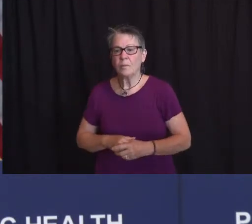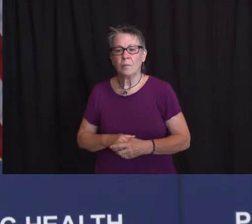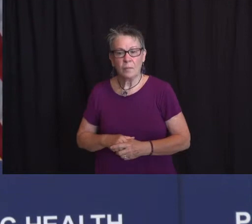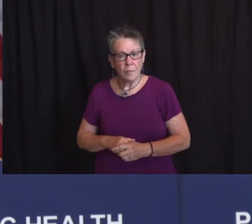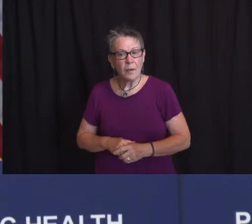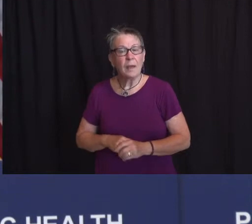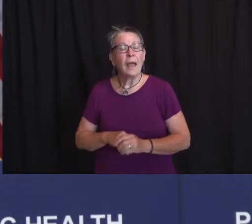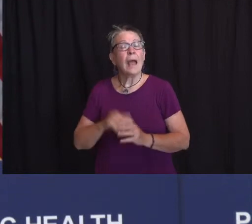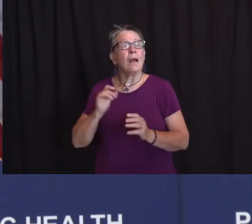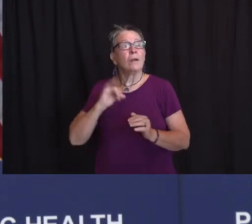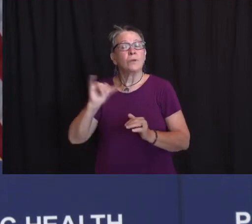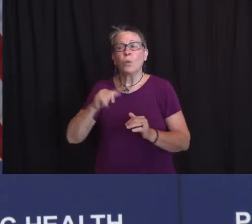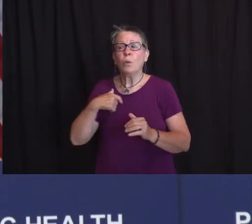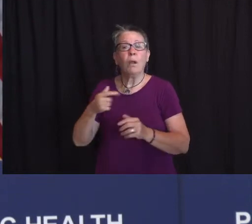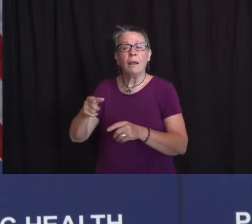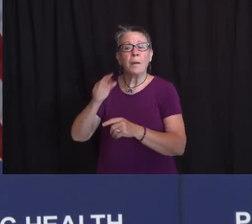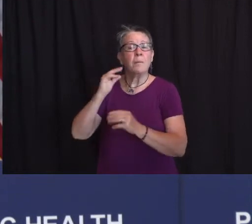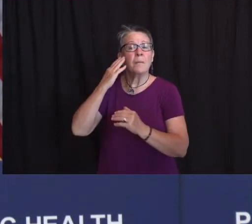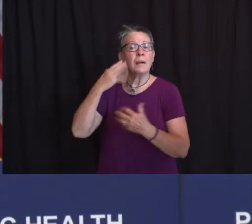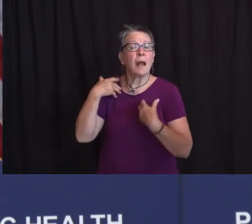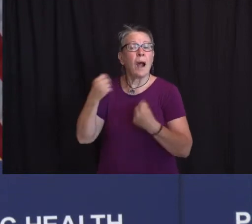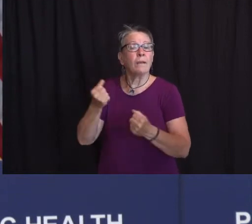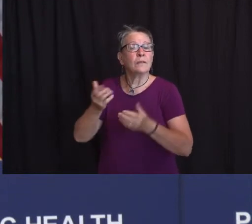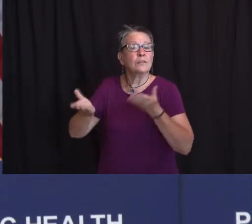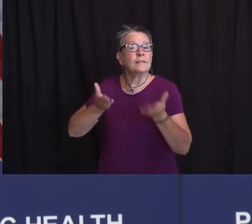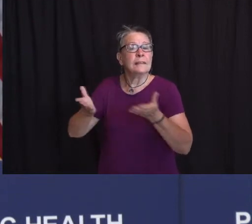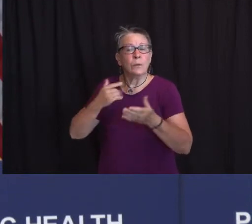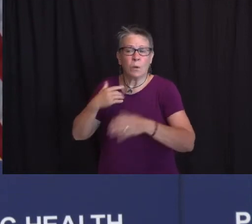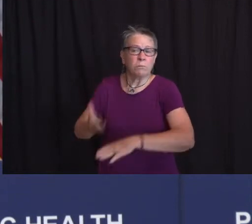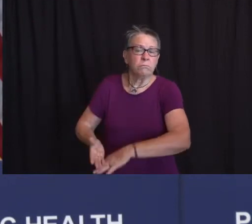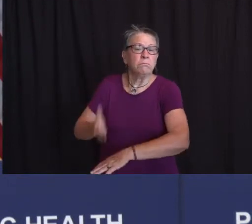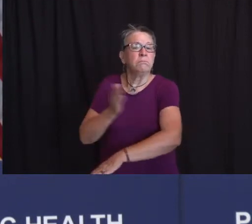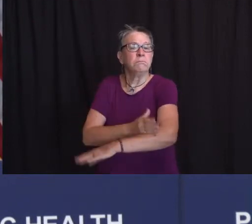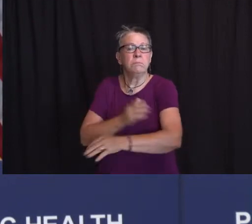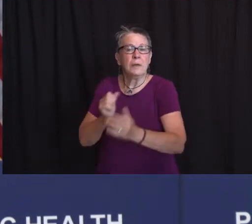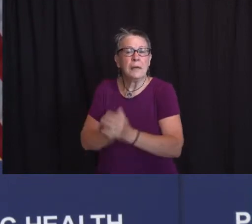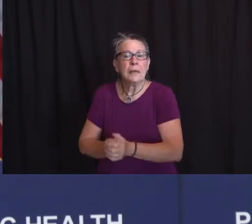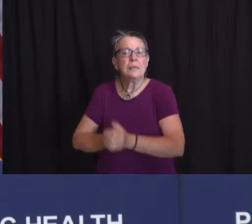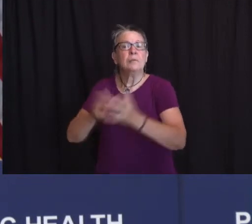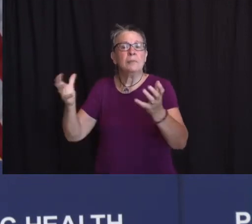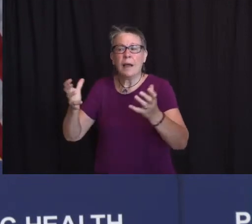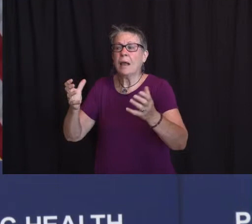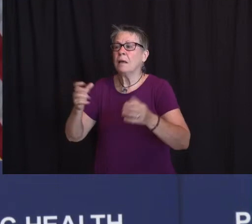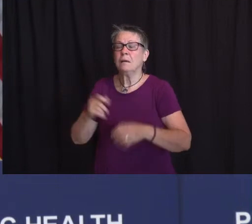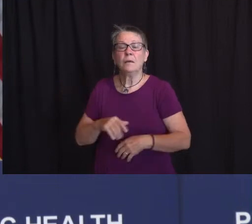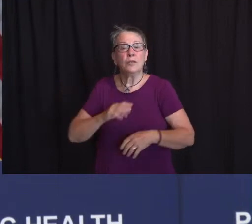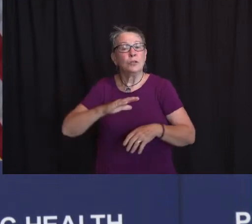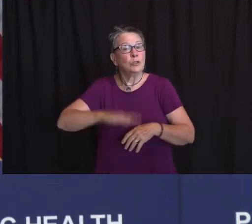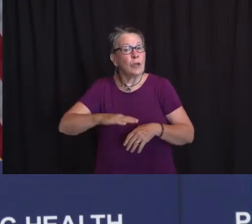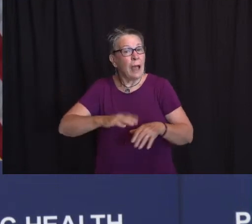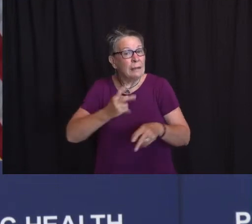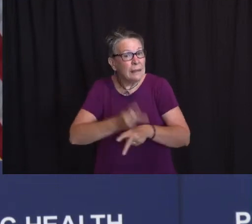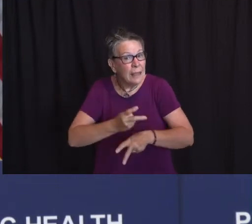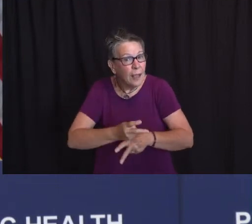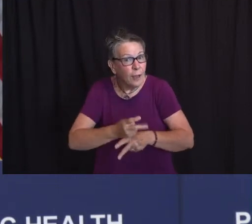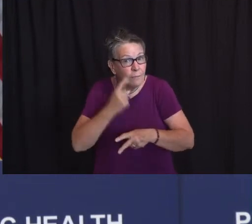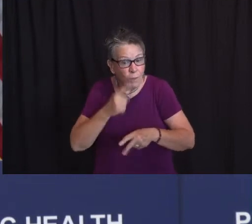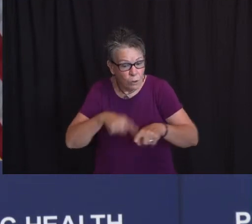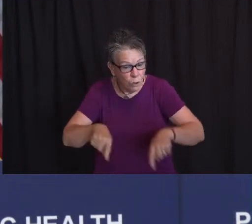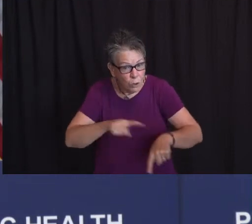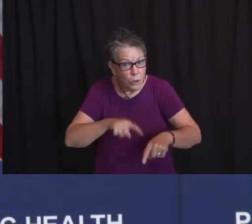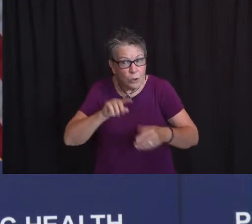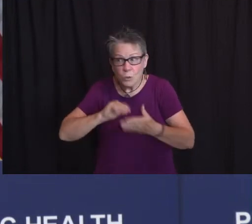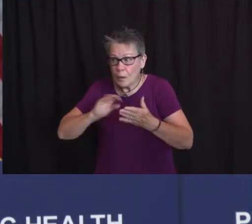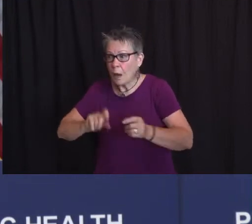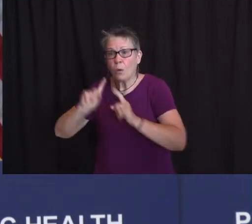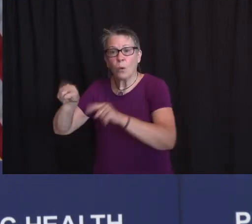million in funding will support the goals of the Hunger-Free Campus Act, a bill put forth by our legislative partners that the Governor signed